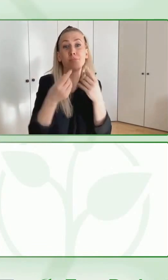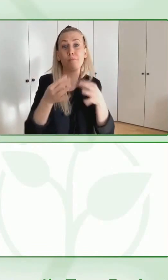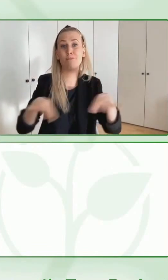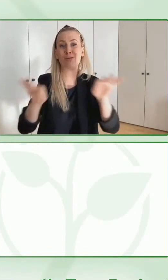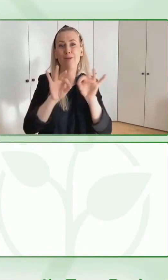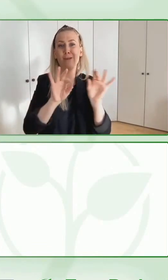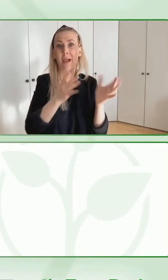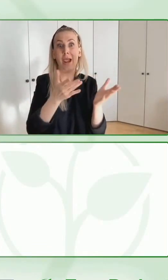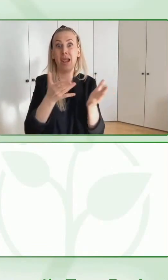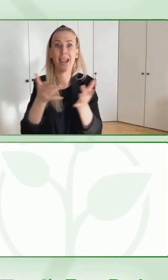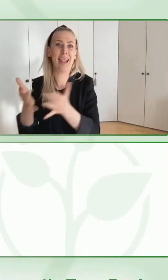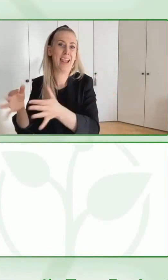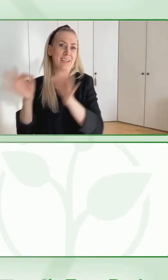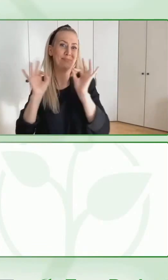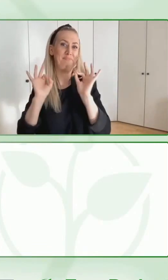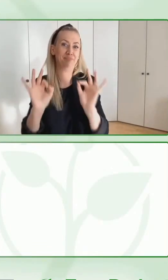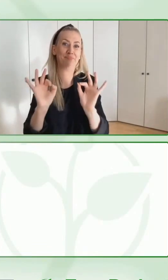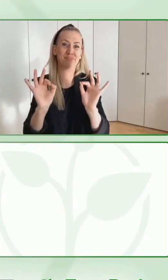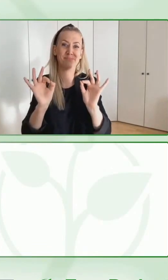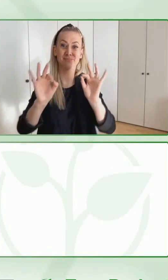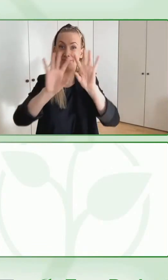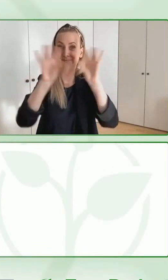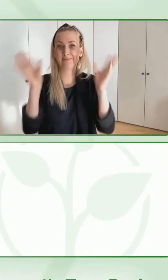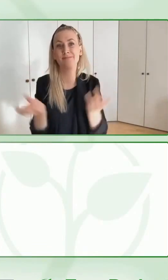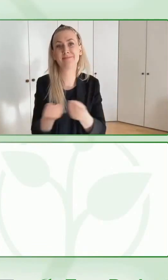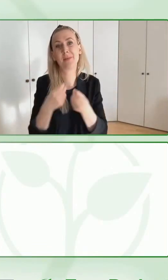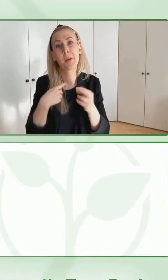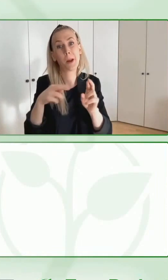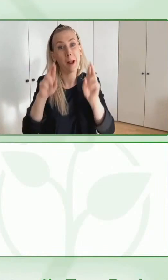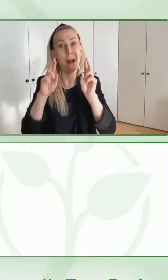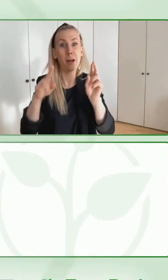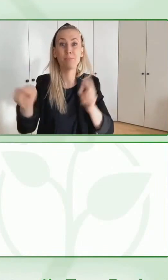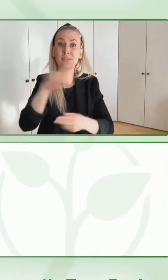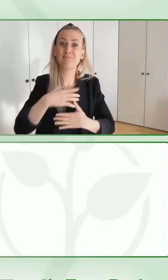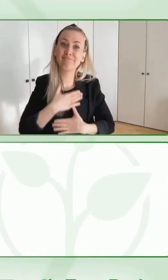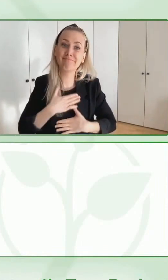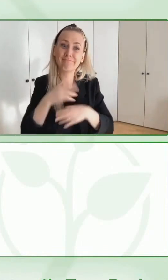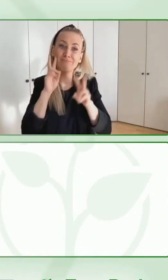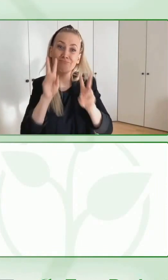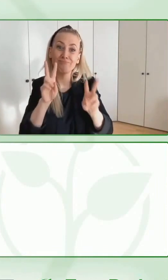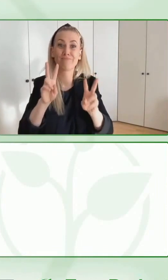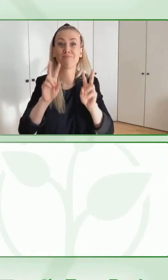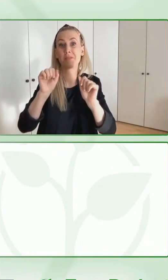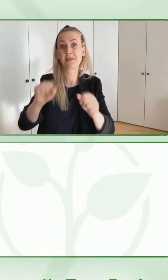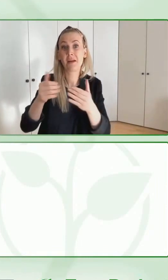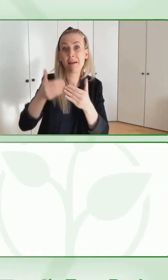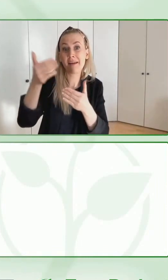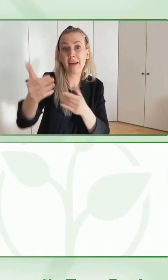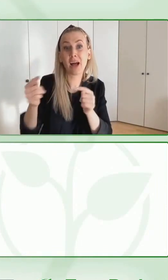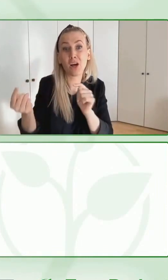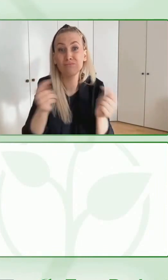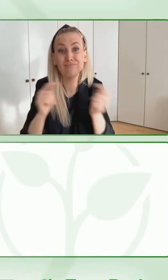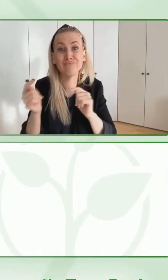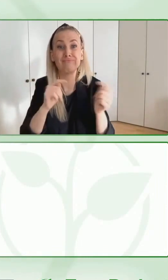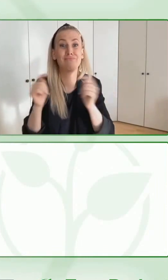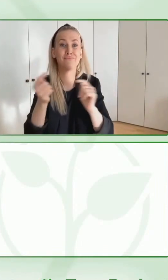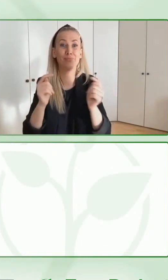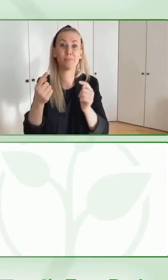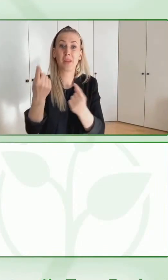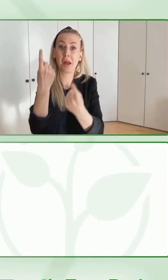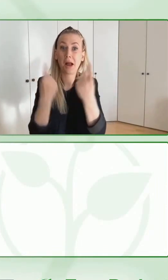You can contact Equalizent. They do training consulting, and they're based out of Vienna, and below are their social